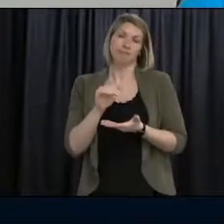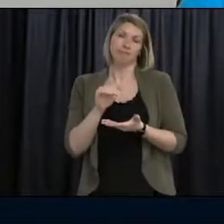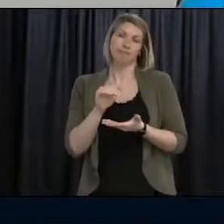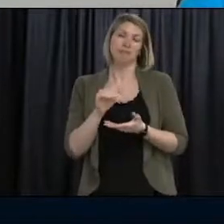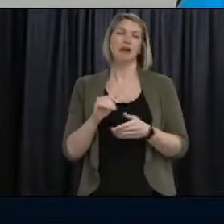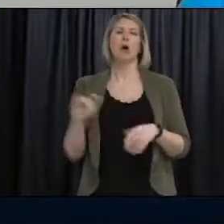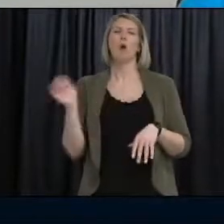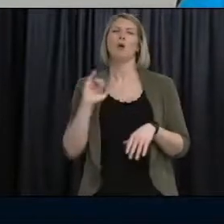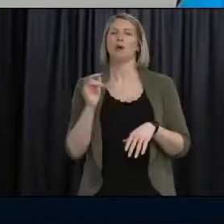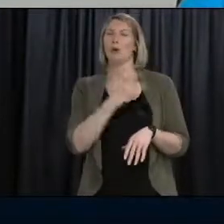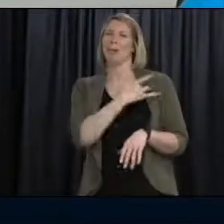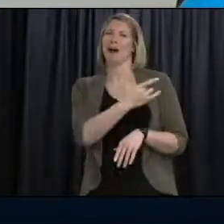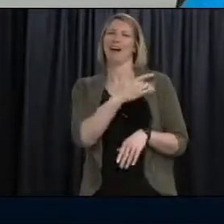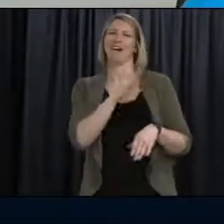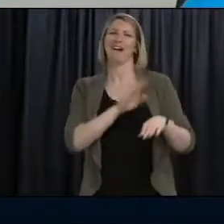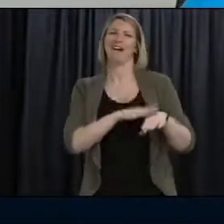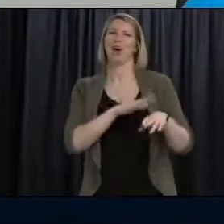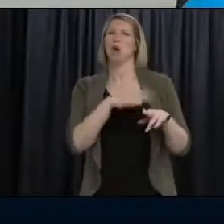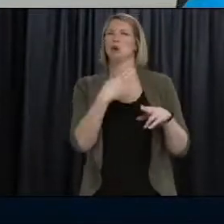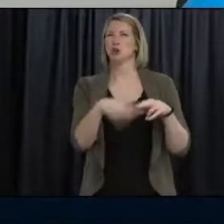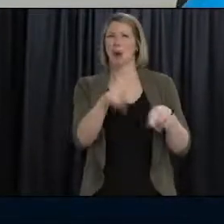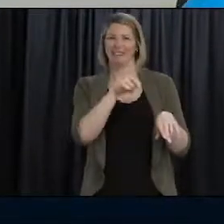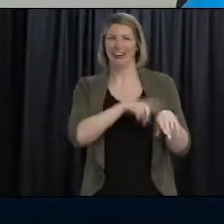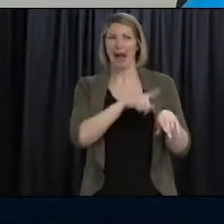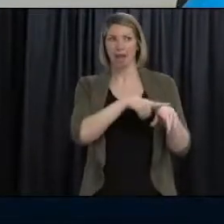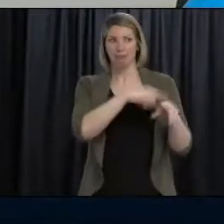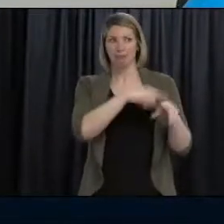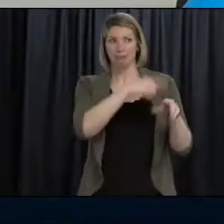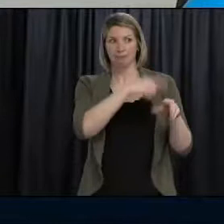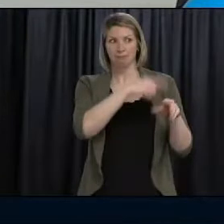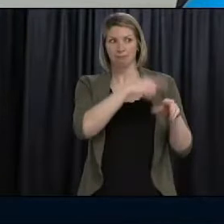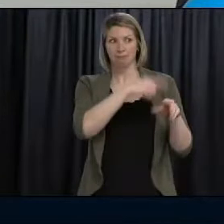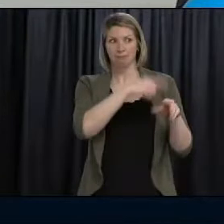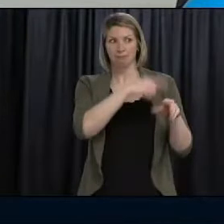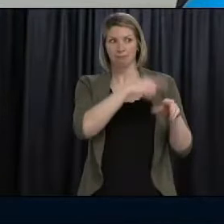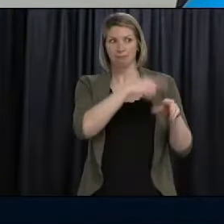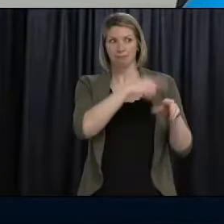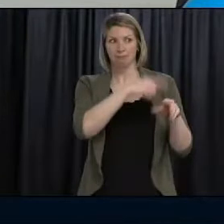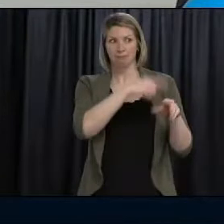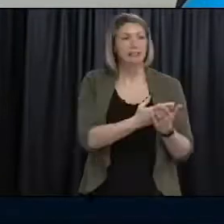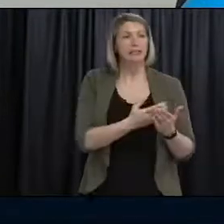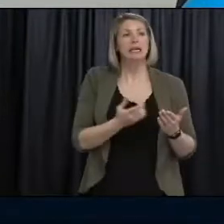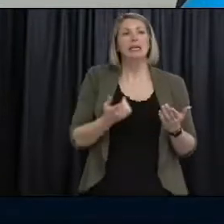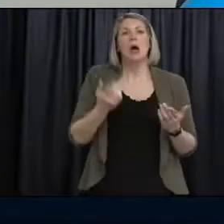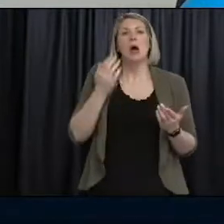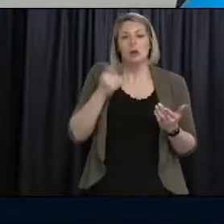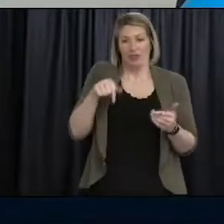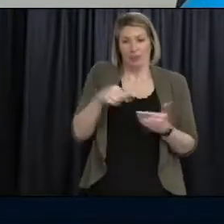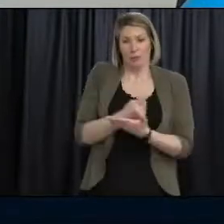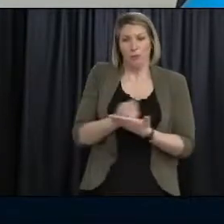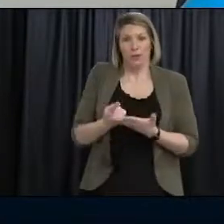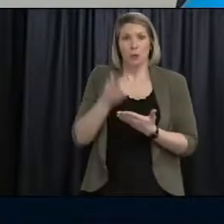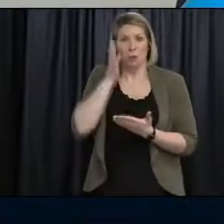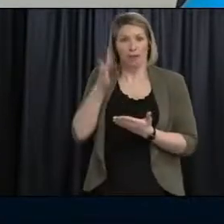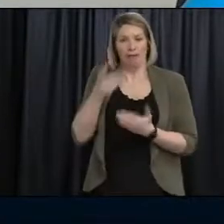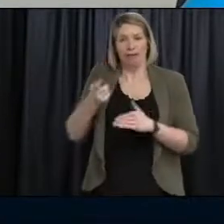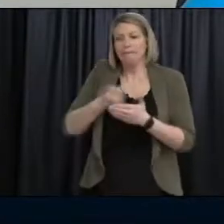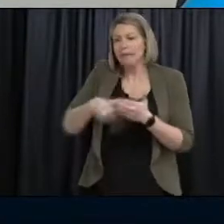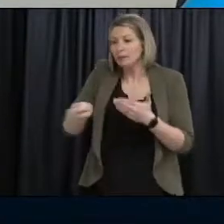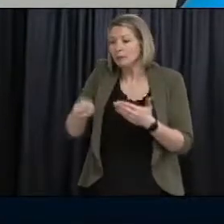short notice before it arrives. And I couldn't honestly tell you when the next Moderna trays are scheduled, but I can certainly find out